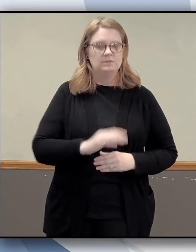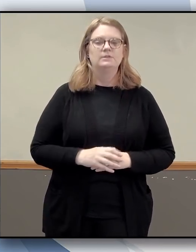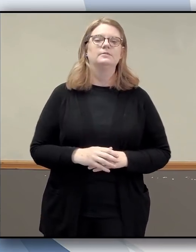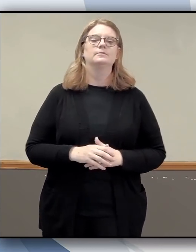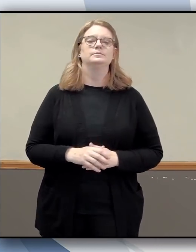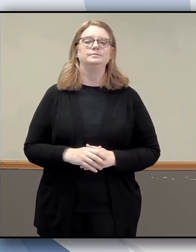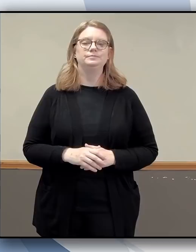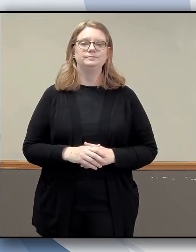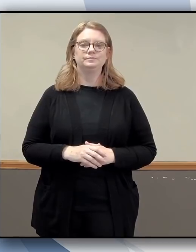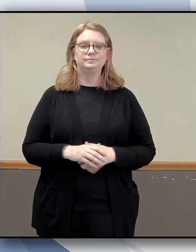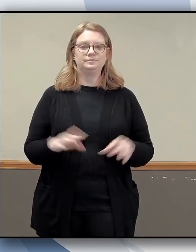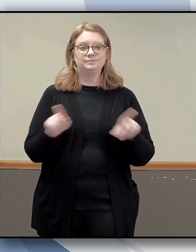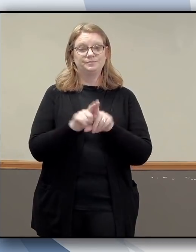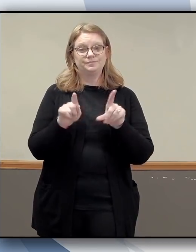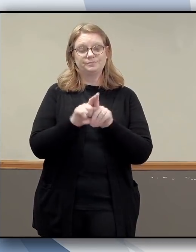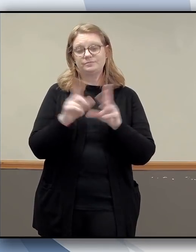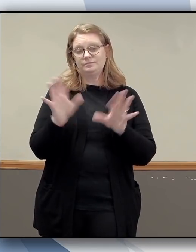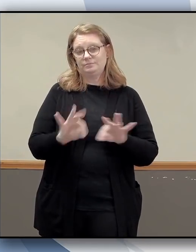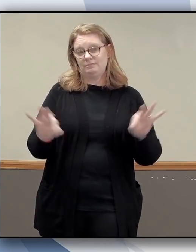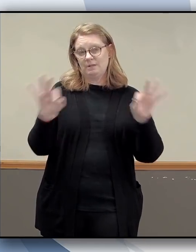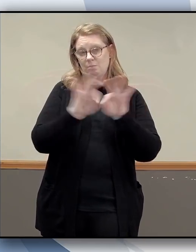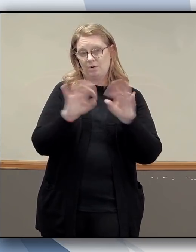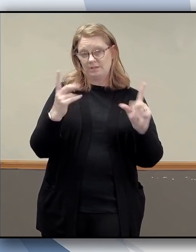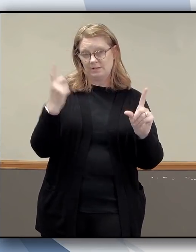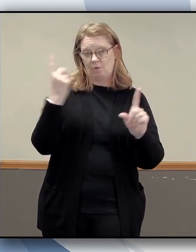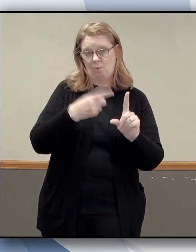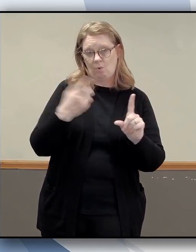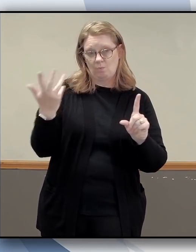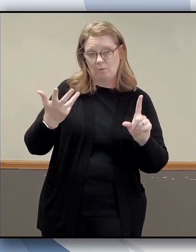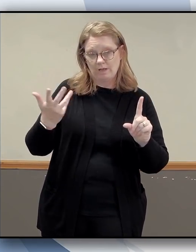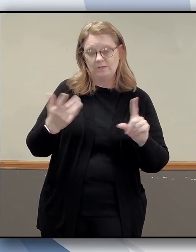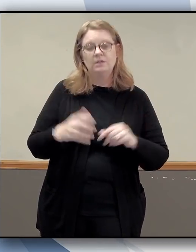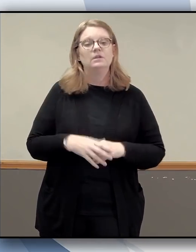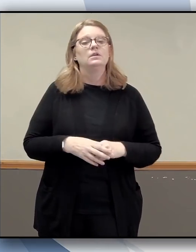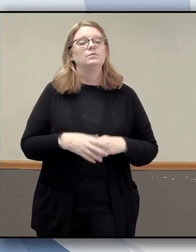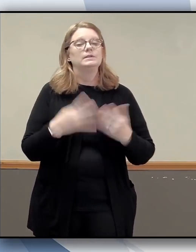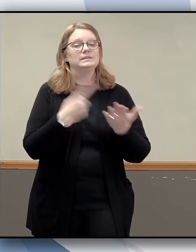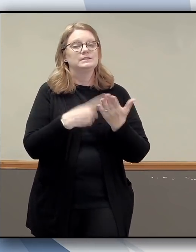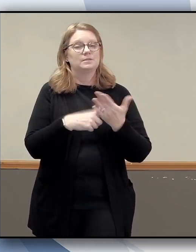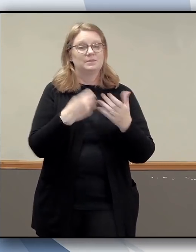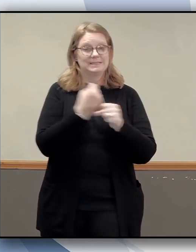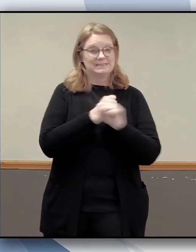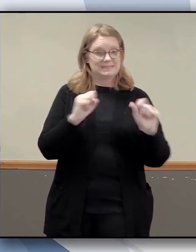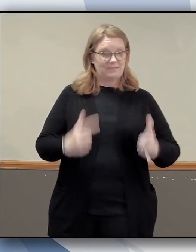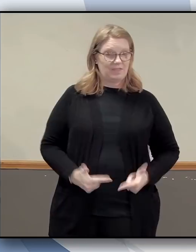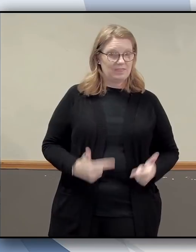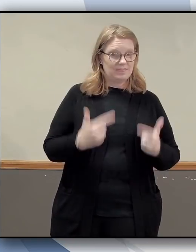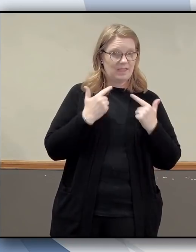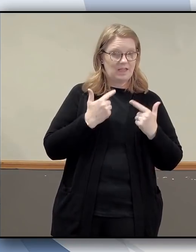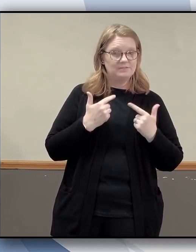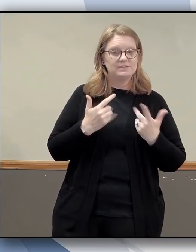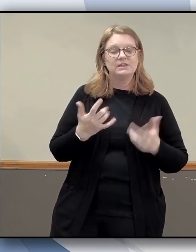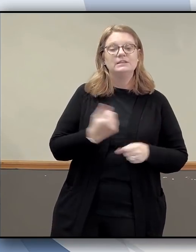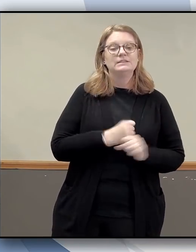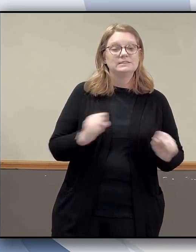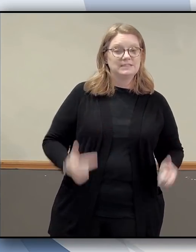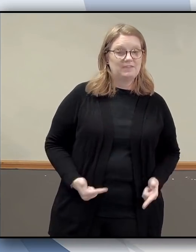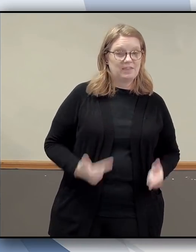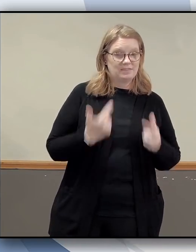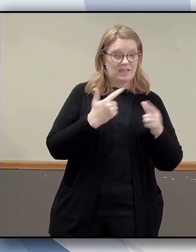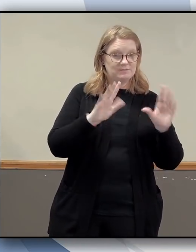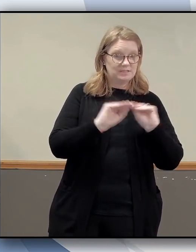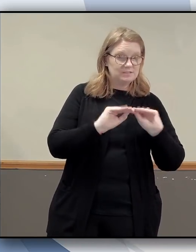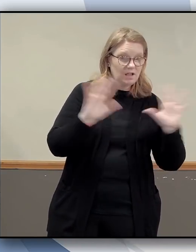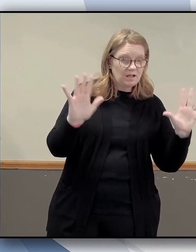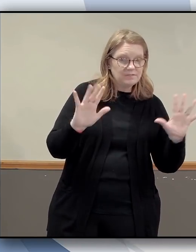And again, the key and the goal behind all of this is twofold. When we talk about saving lives and livelihoods, the saving lives is obvious, and